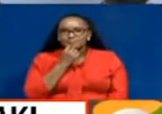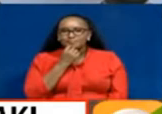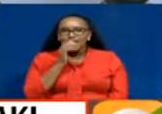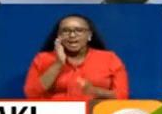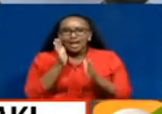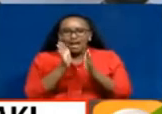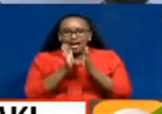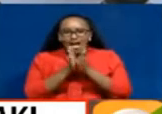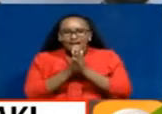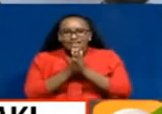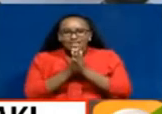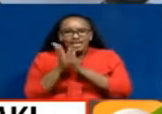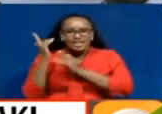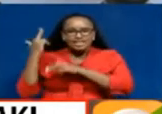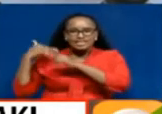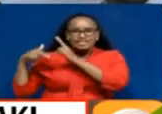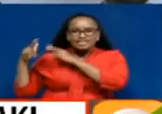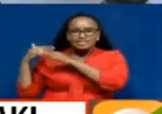and his history